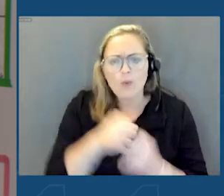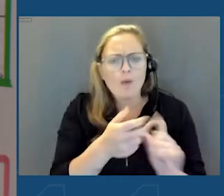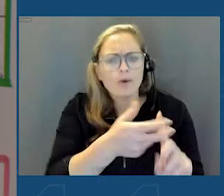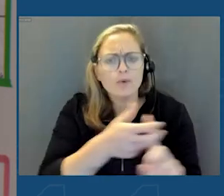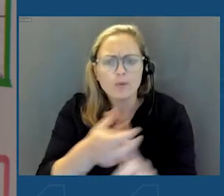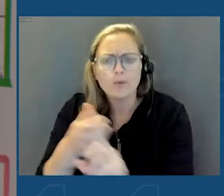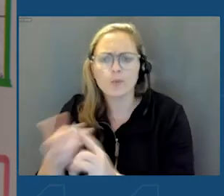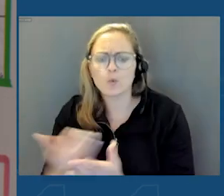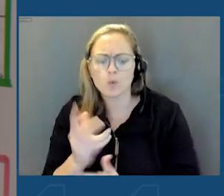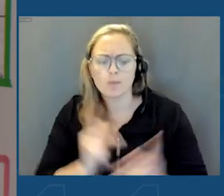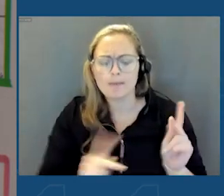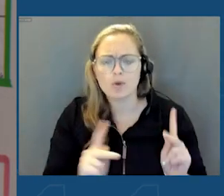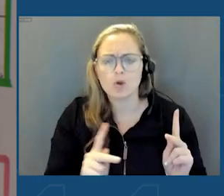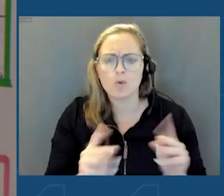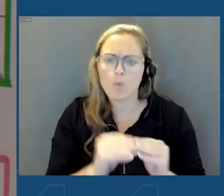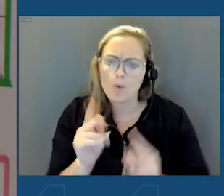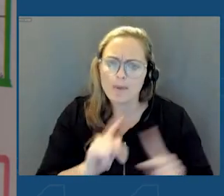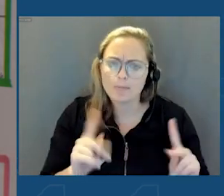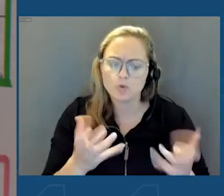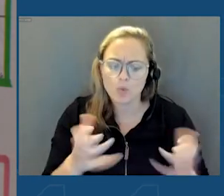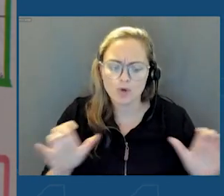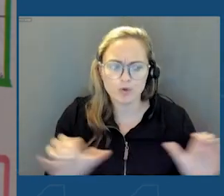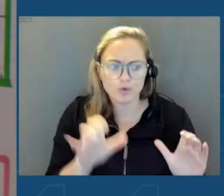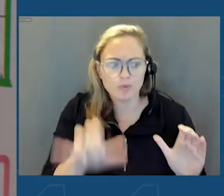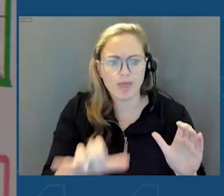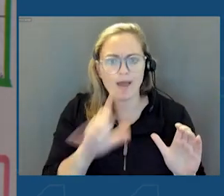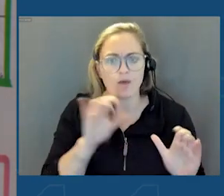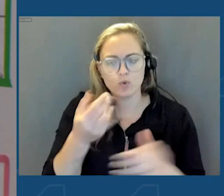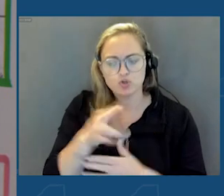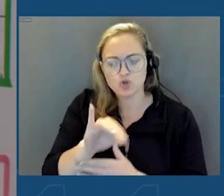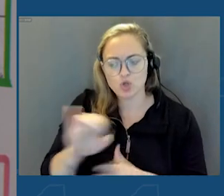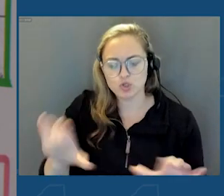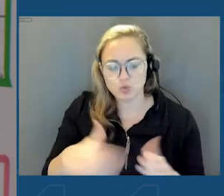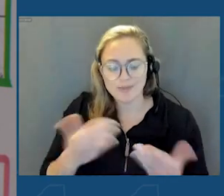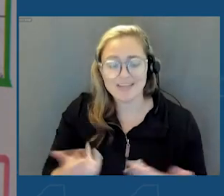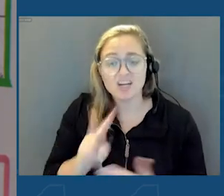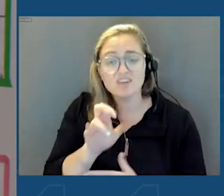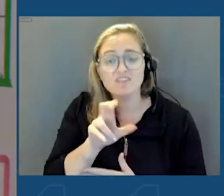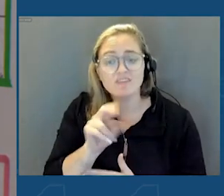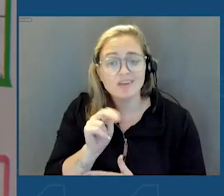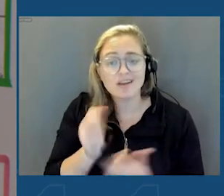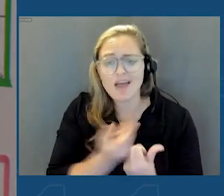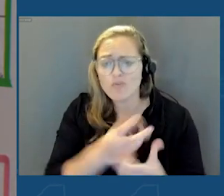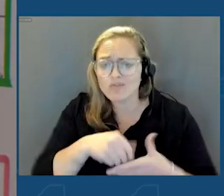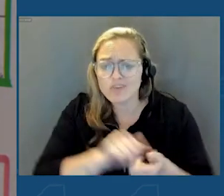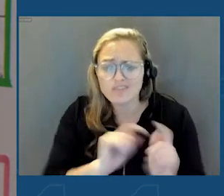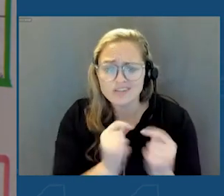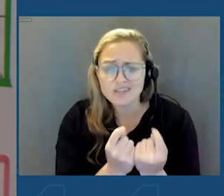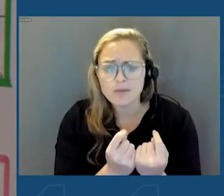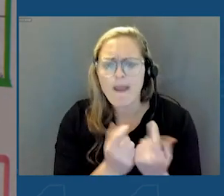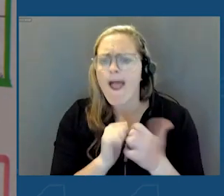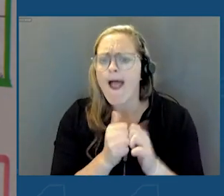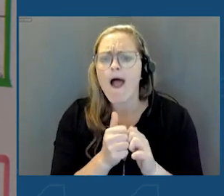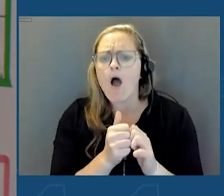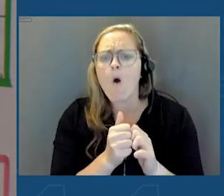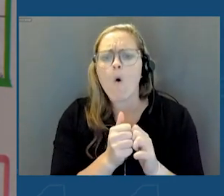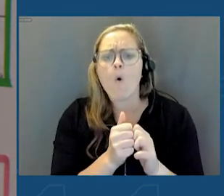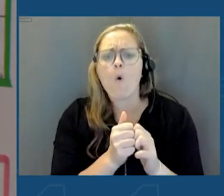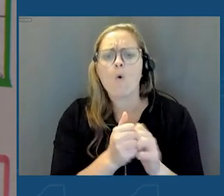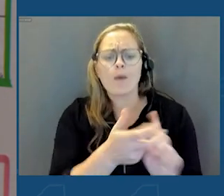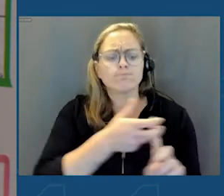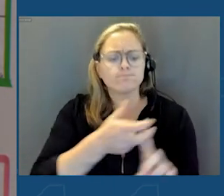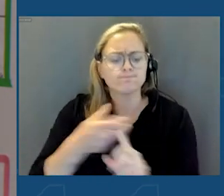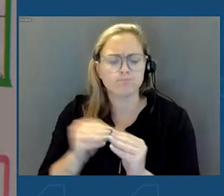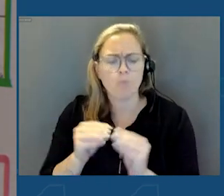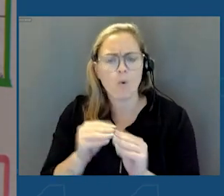to get more people to want to do exactly what Charlie is doing here with Vivvi and all the people who are part of this team? How do we get more of this? This is a perfect example of what